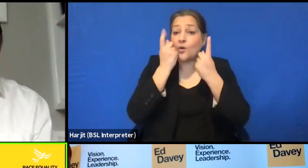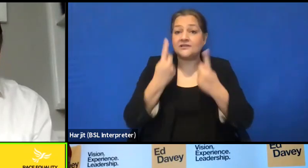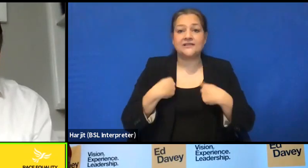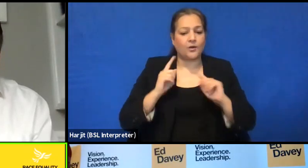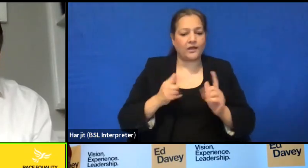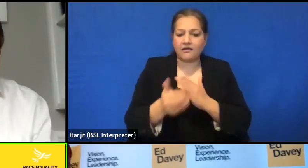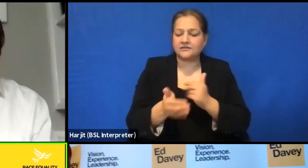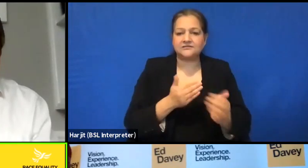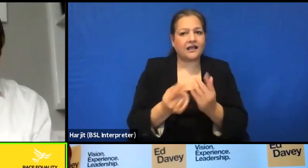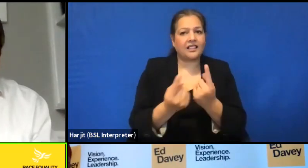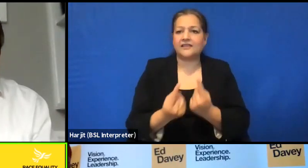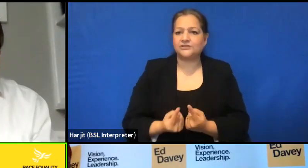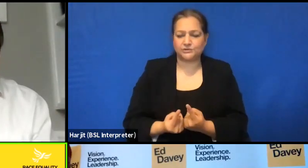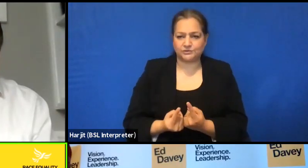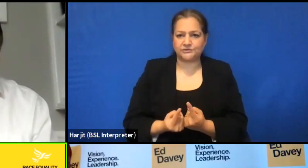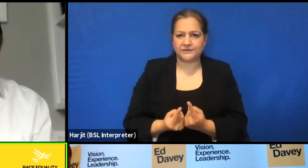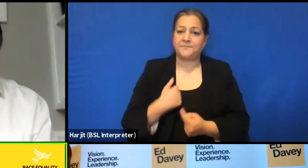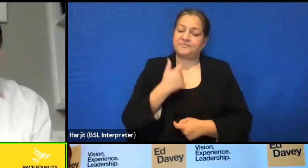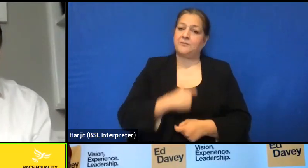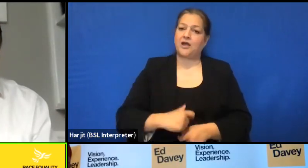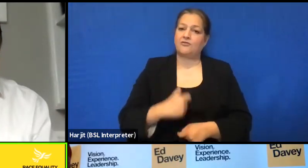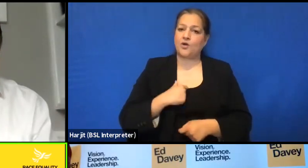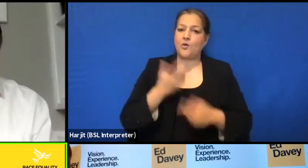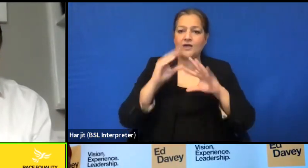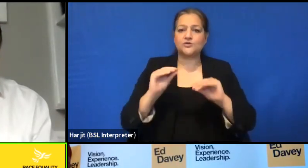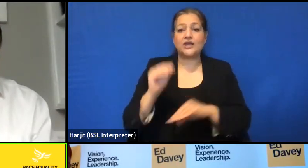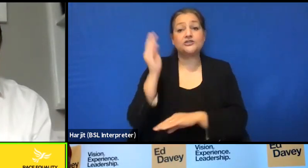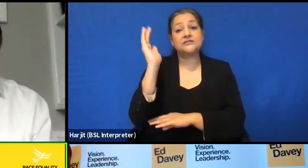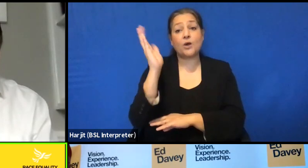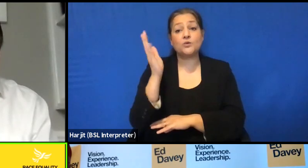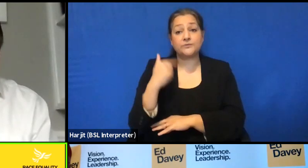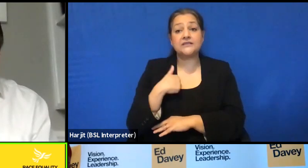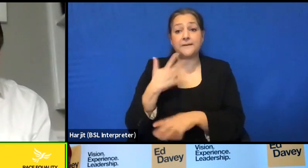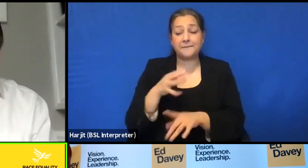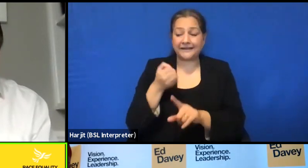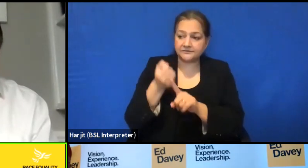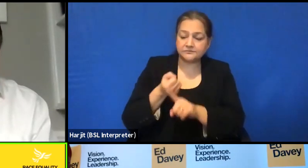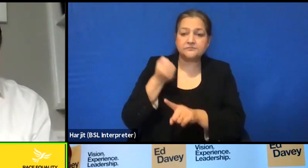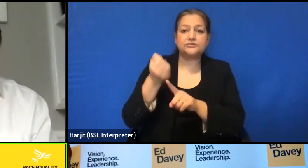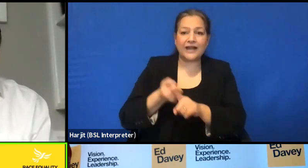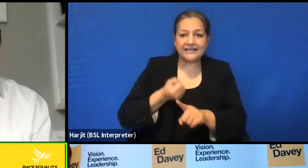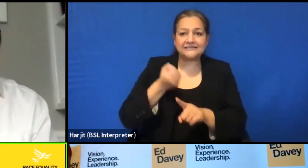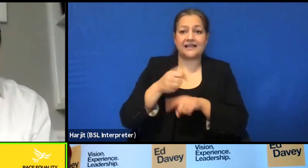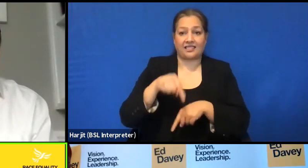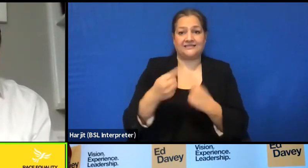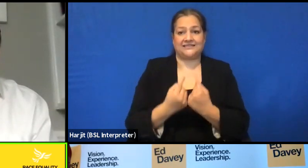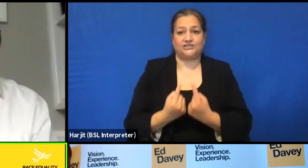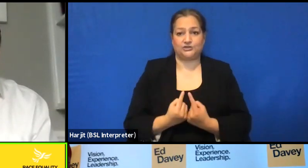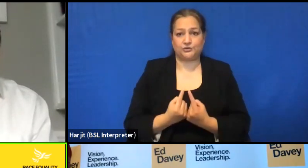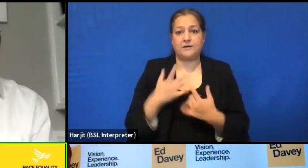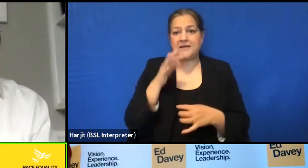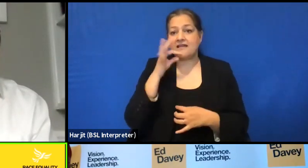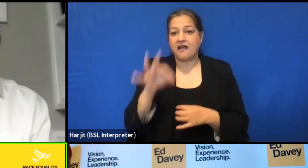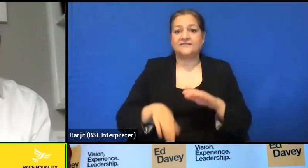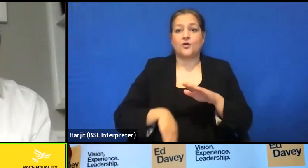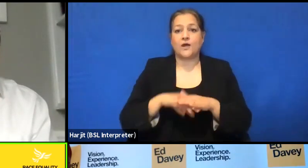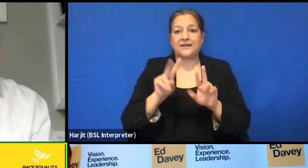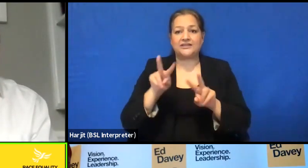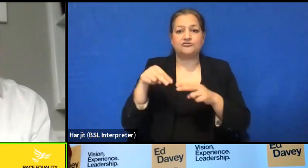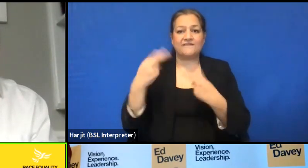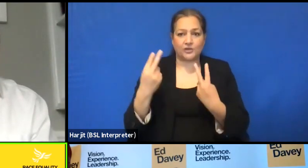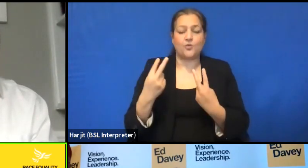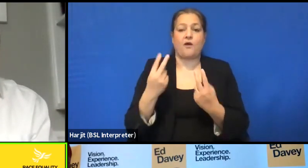So in my role as education spokesperson, I have been pressing on this issue. I called for a complete review of the